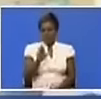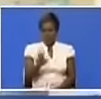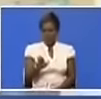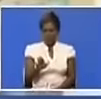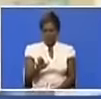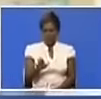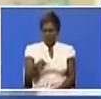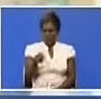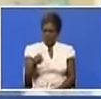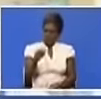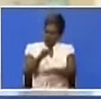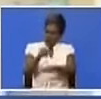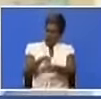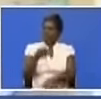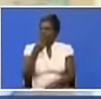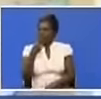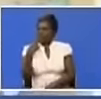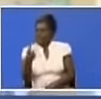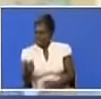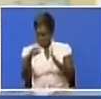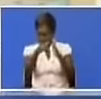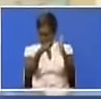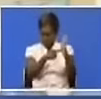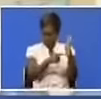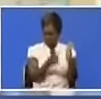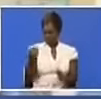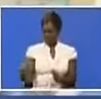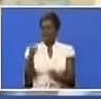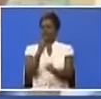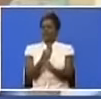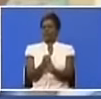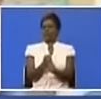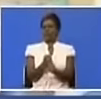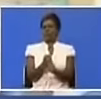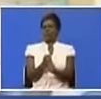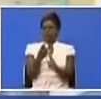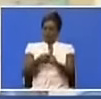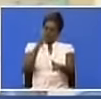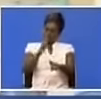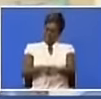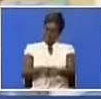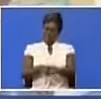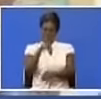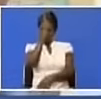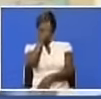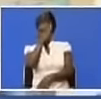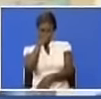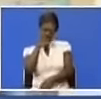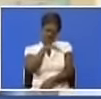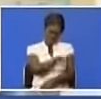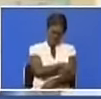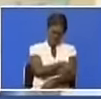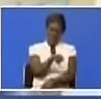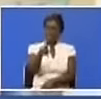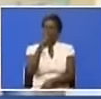mtoto yako anafanya hii, anatumpeleka hospitali. Kutoka saa nane hiyo mpaka saa 11 mtoto yuko hapo iko